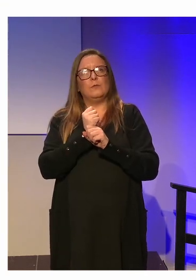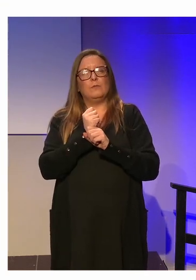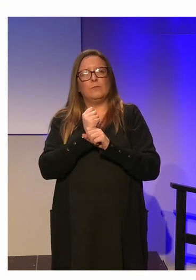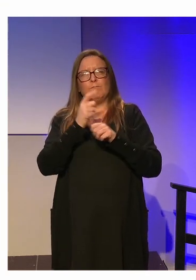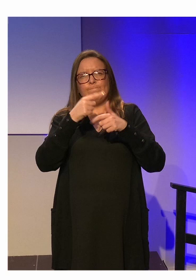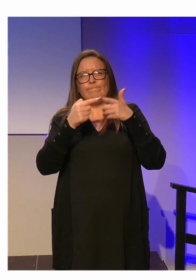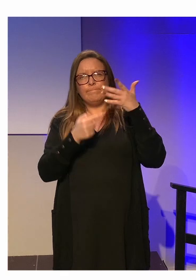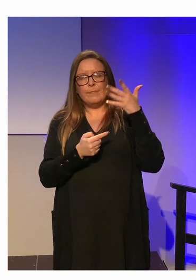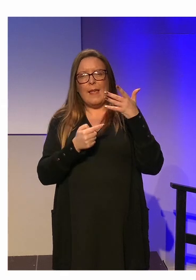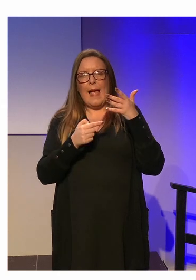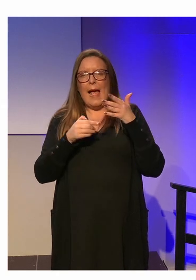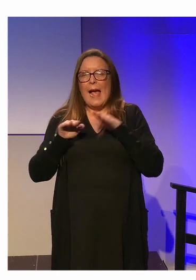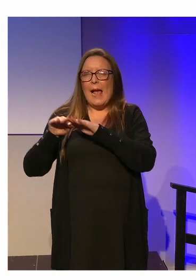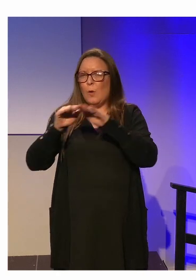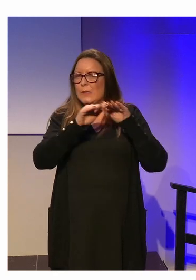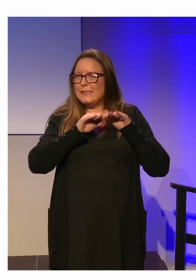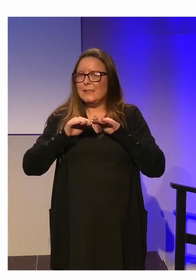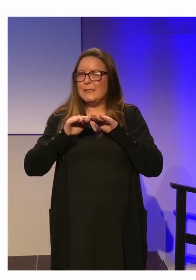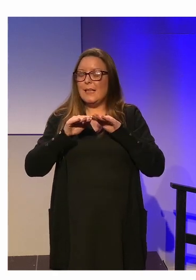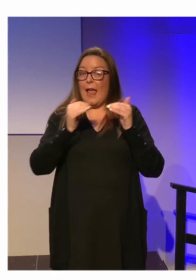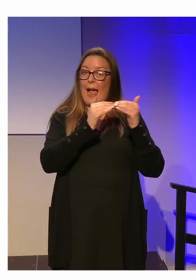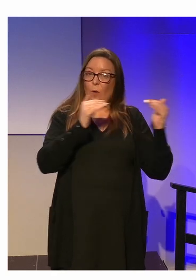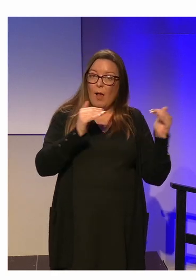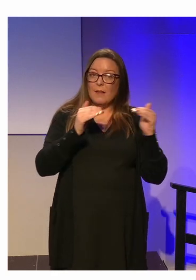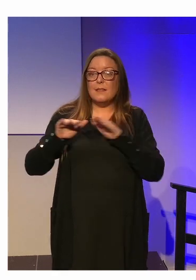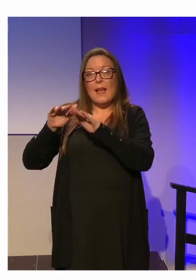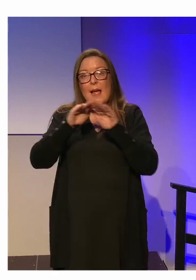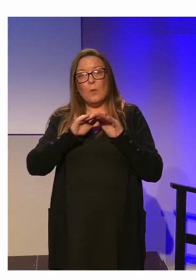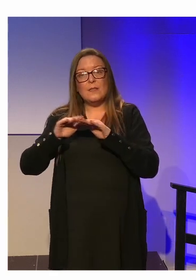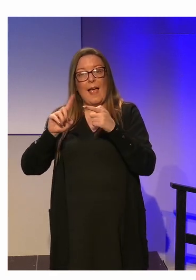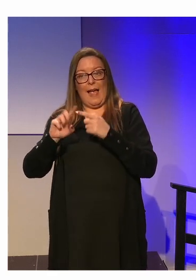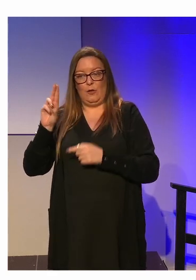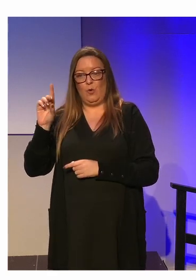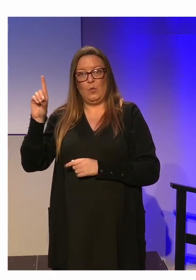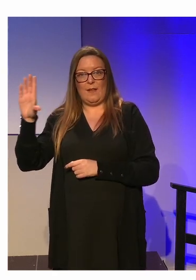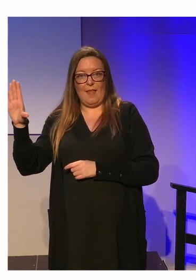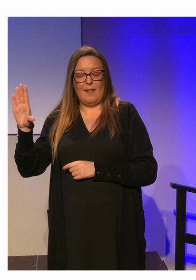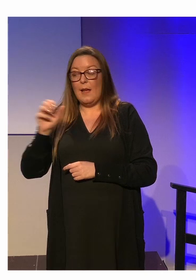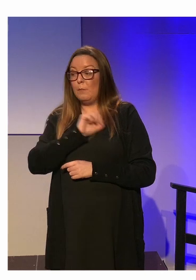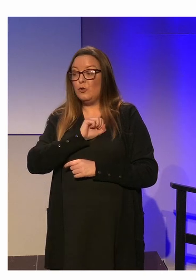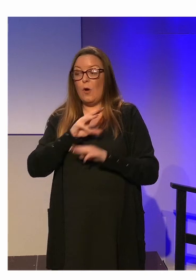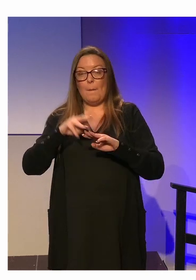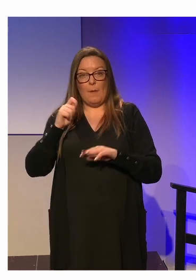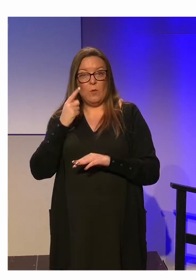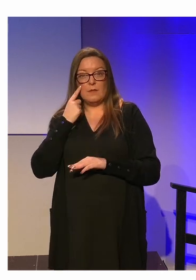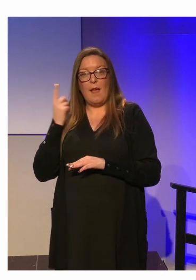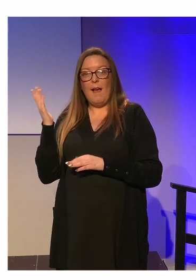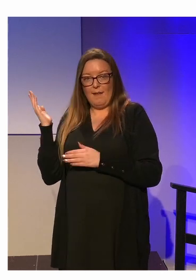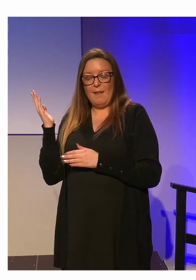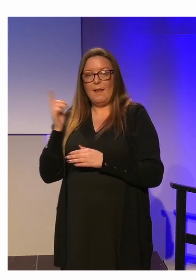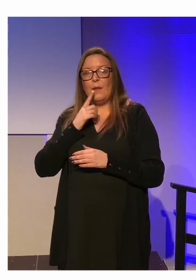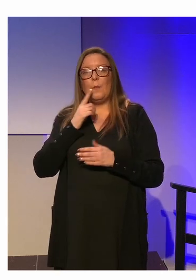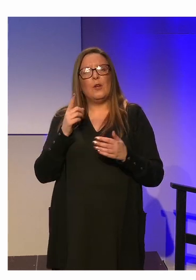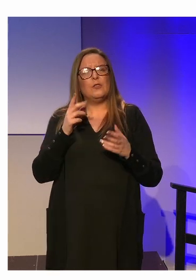about equity, or equality, equity, and UDL. So I'm sure most of you have seen this, but I think it's just there's no